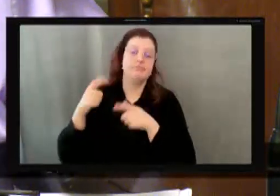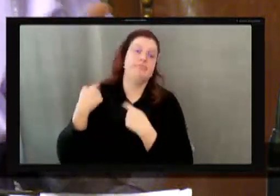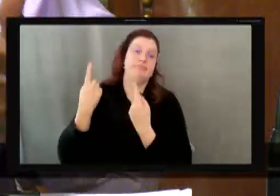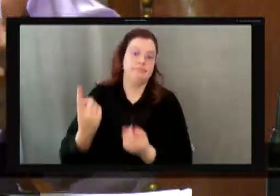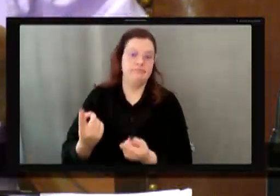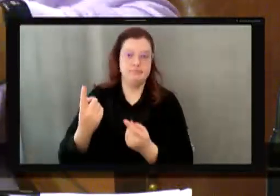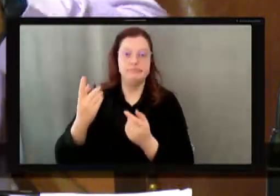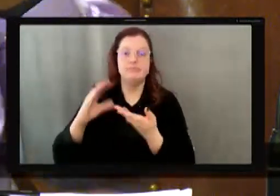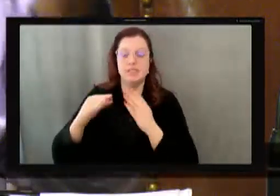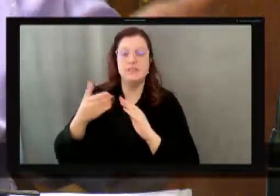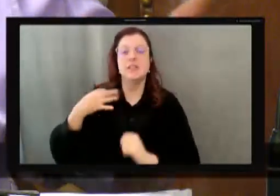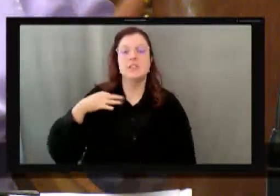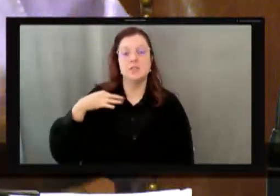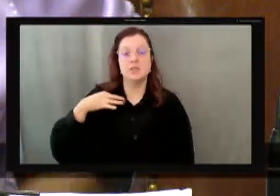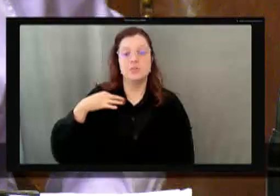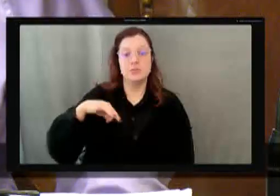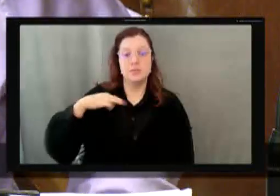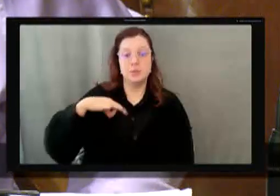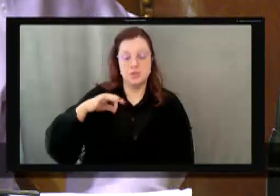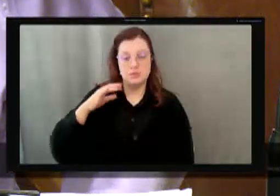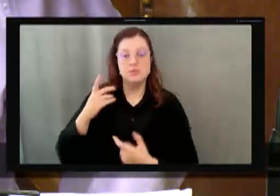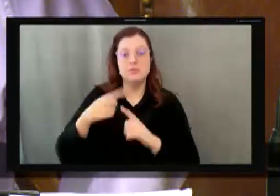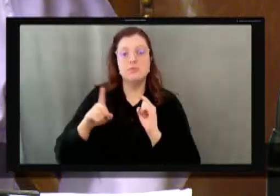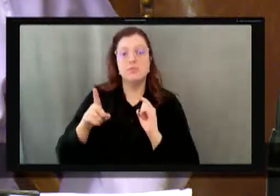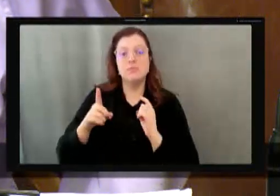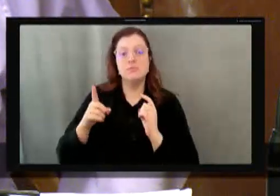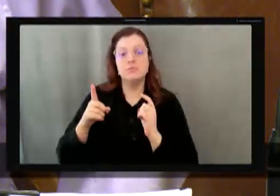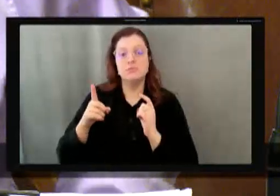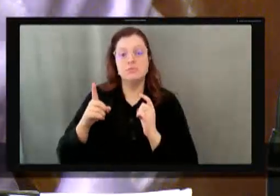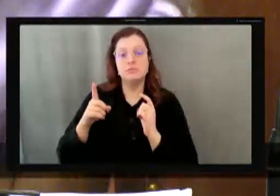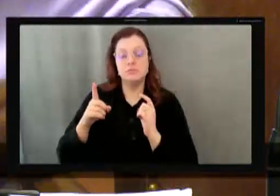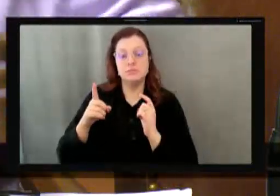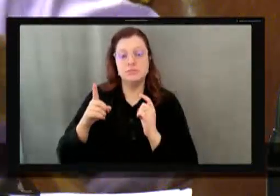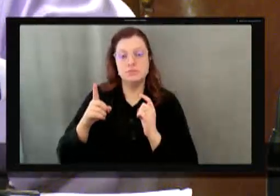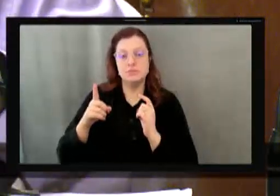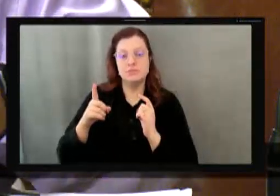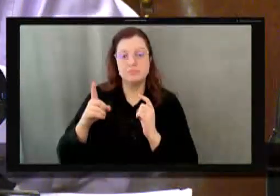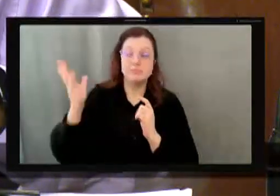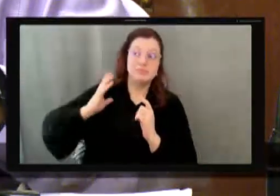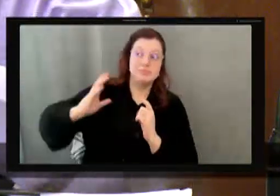to that, in my intention for over a decade, it's been over 8 to 12 weeks. So